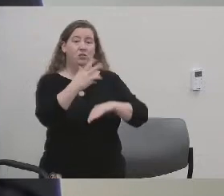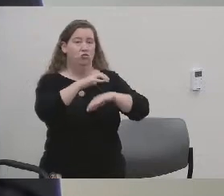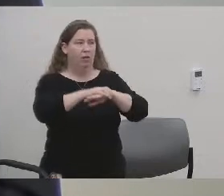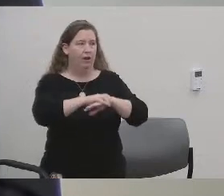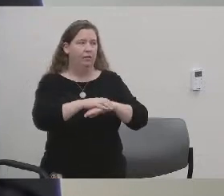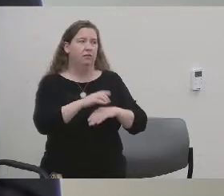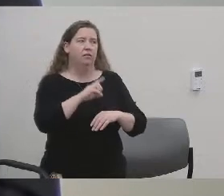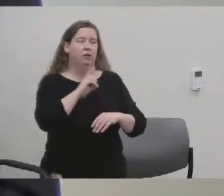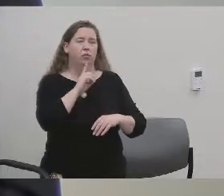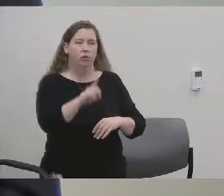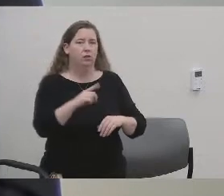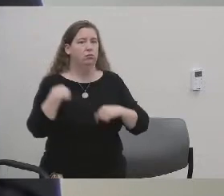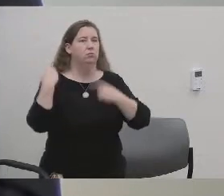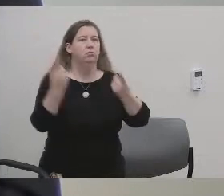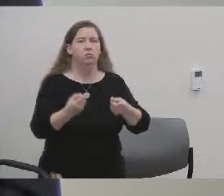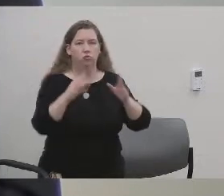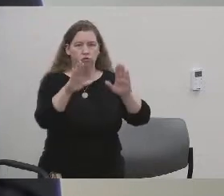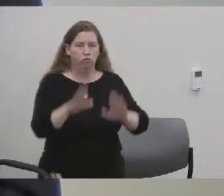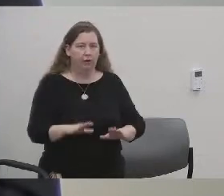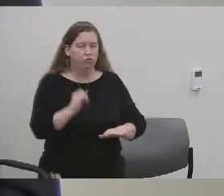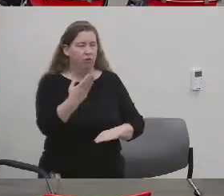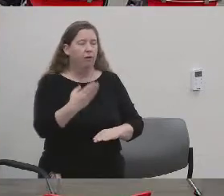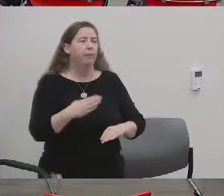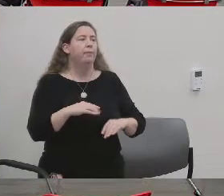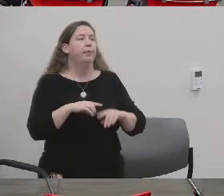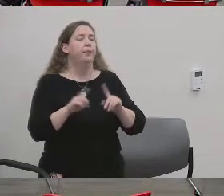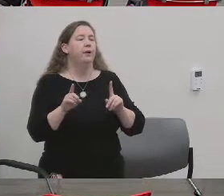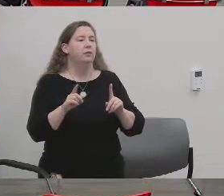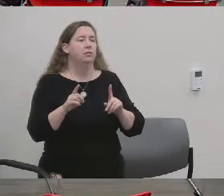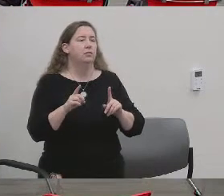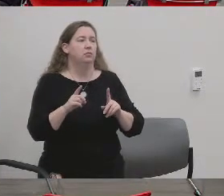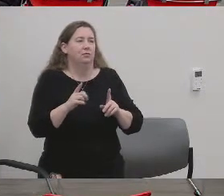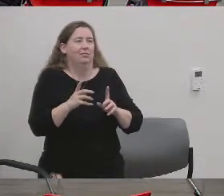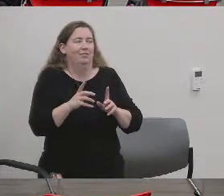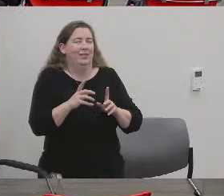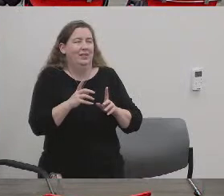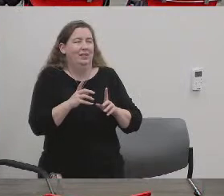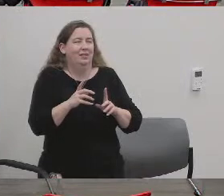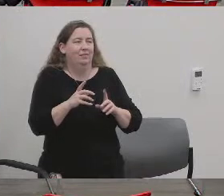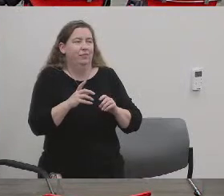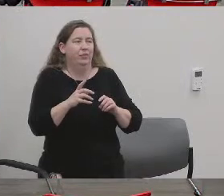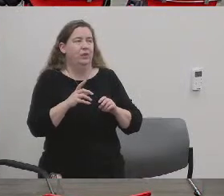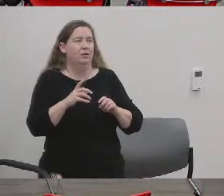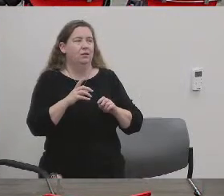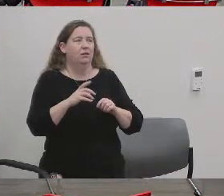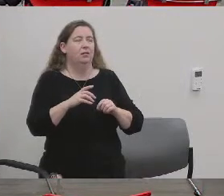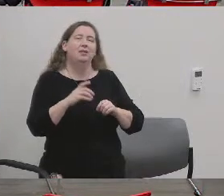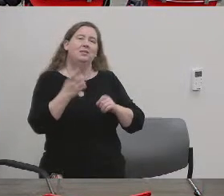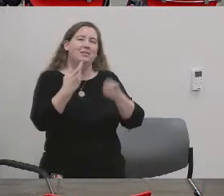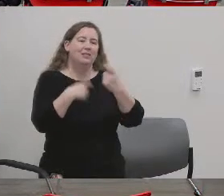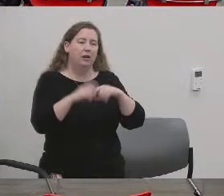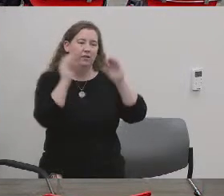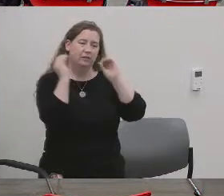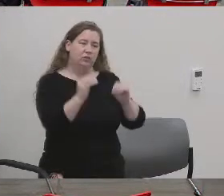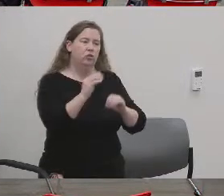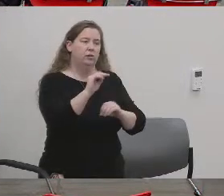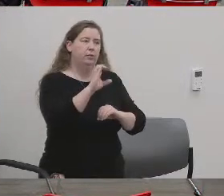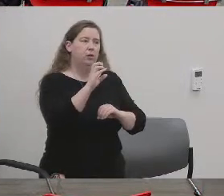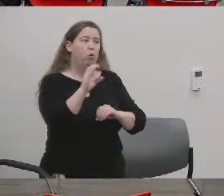been great. It's just basically instead of teaching McCormick at this time, they would teach